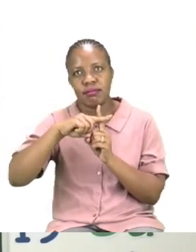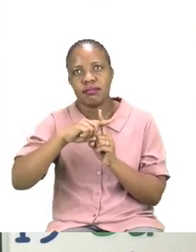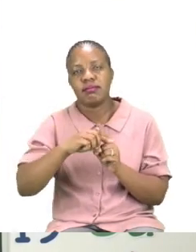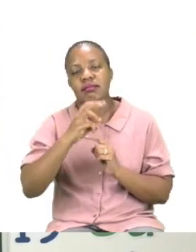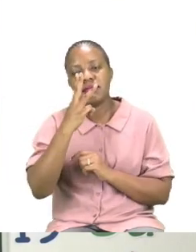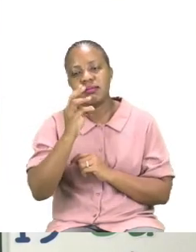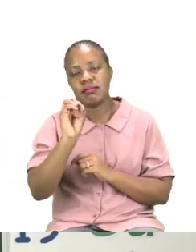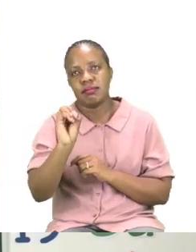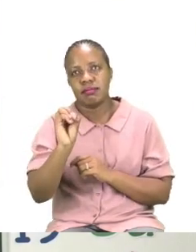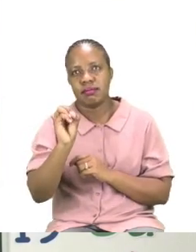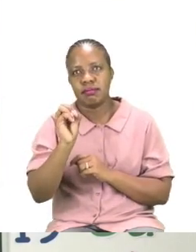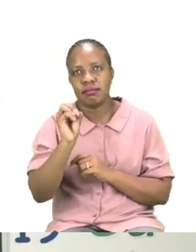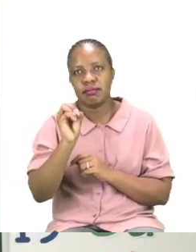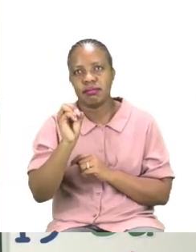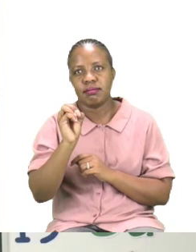30.